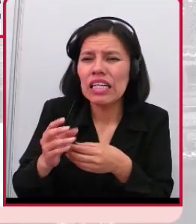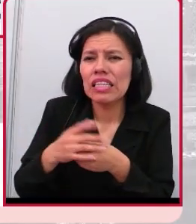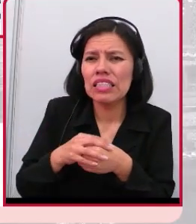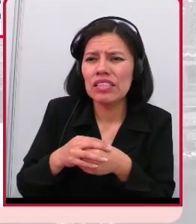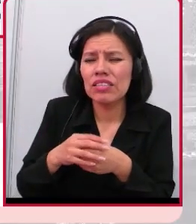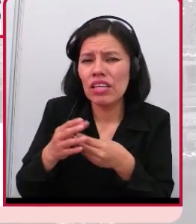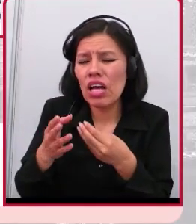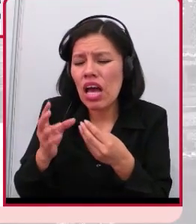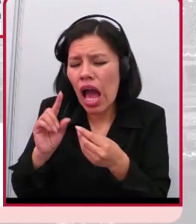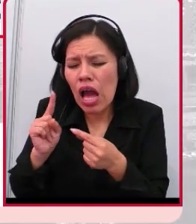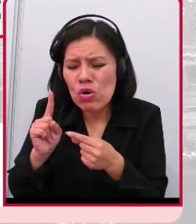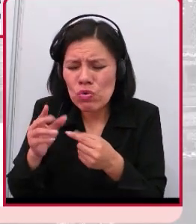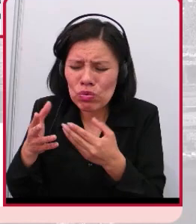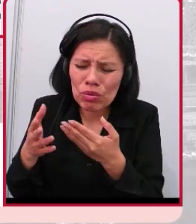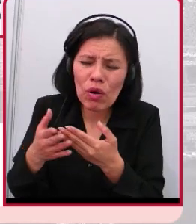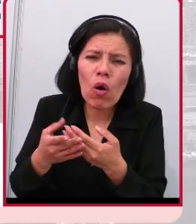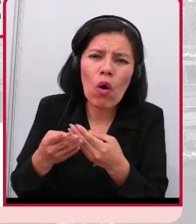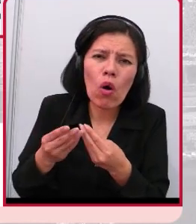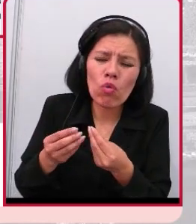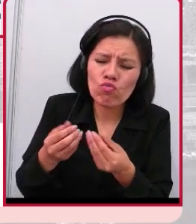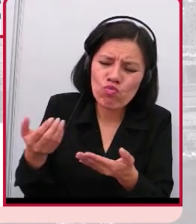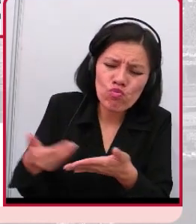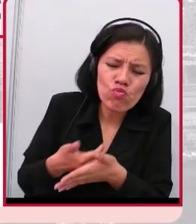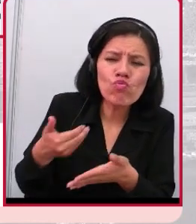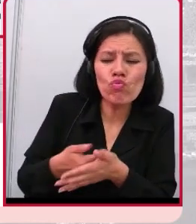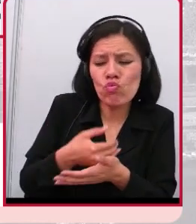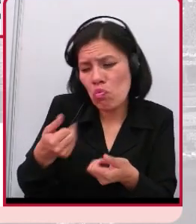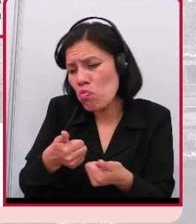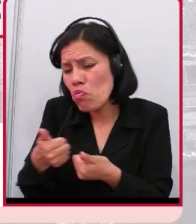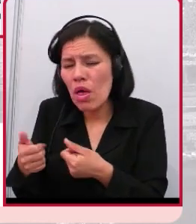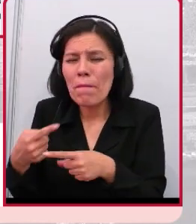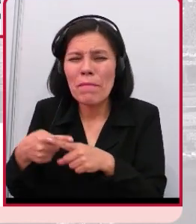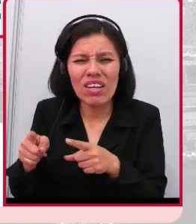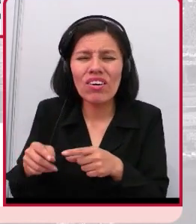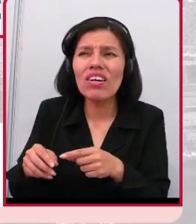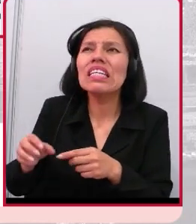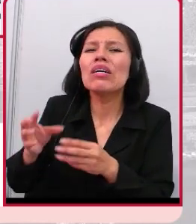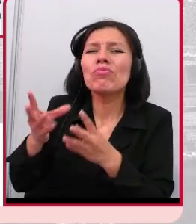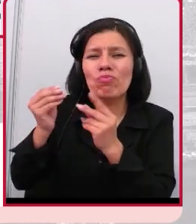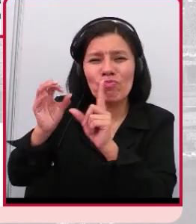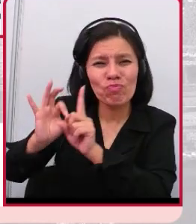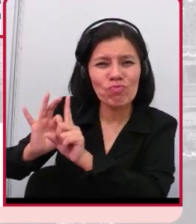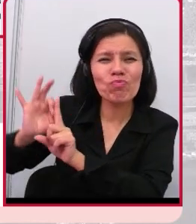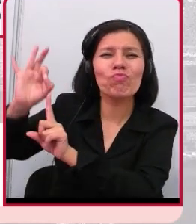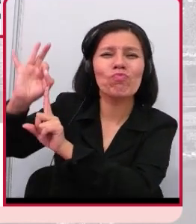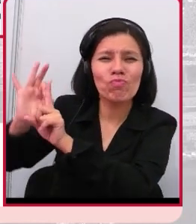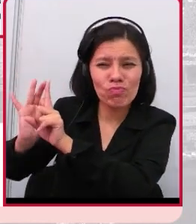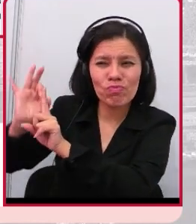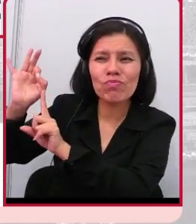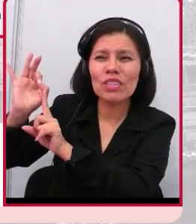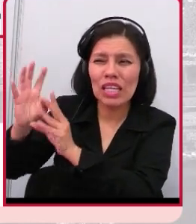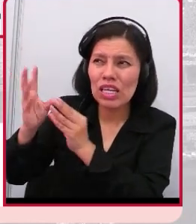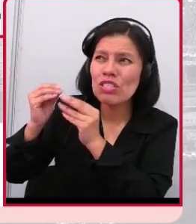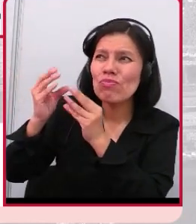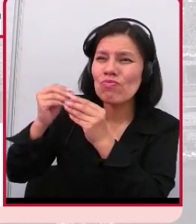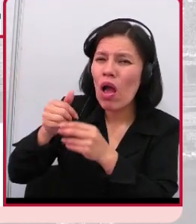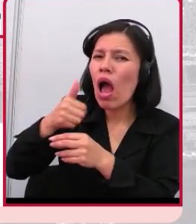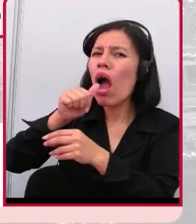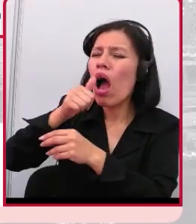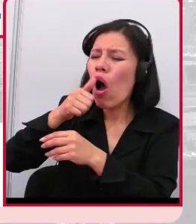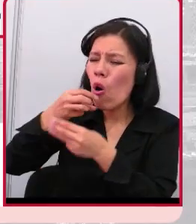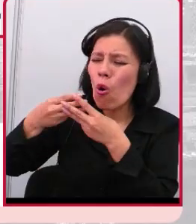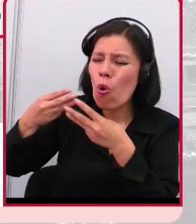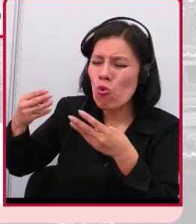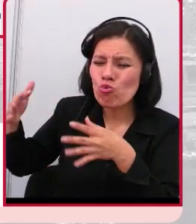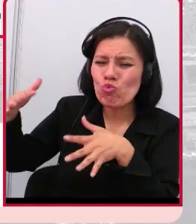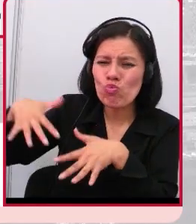the fresh intrusive that are granular, but another intrusive that have been altered due to the